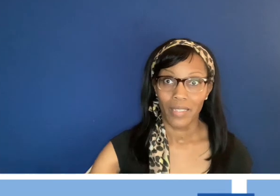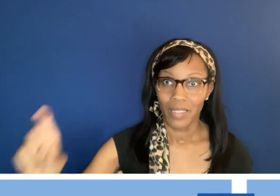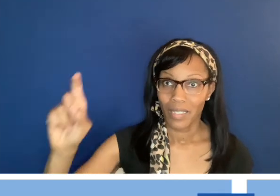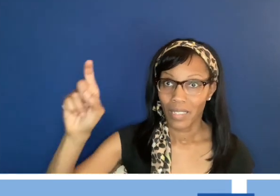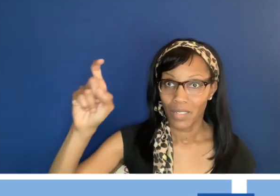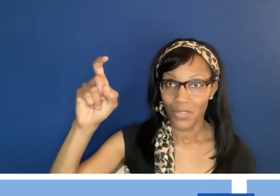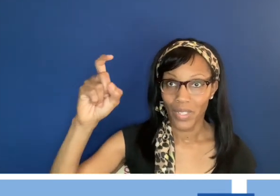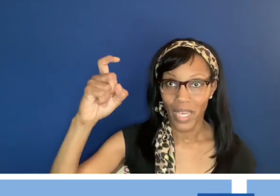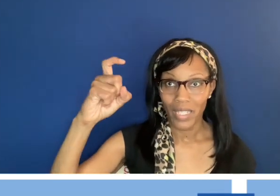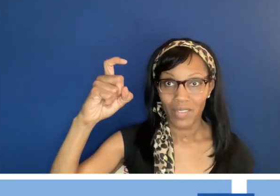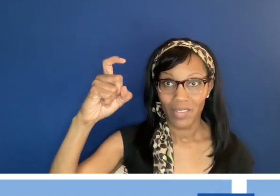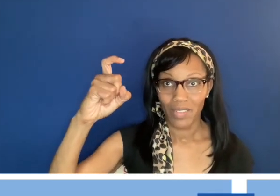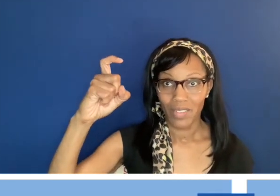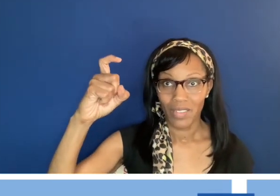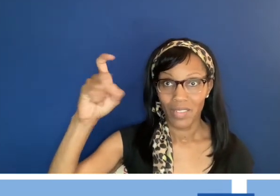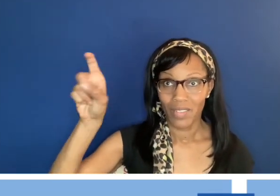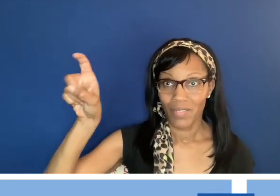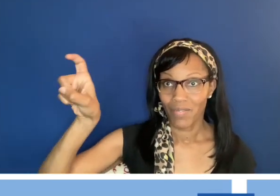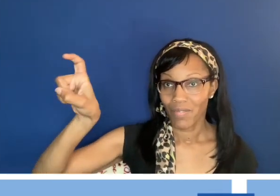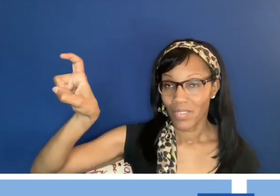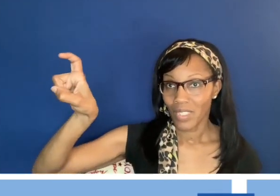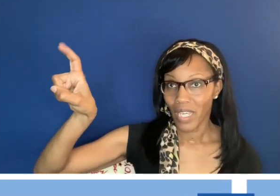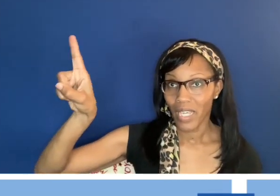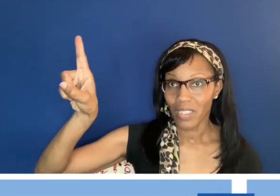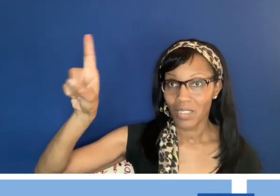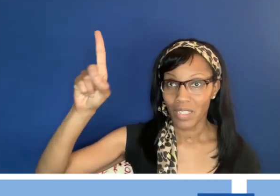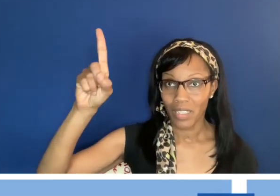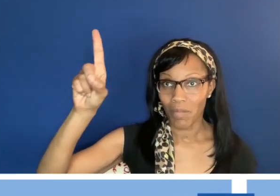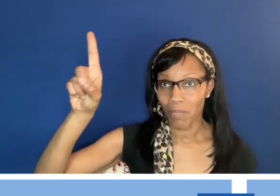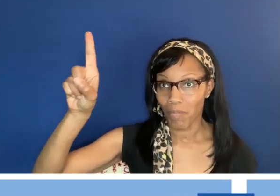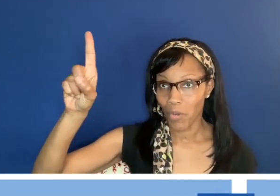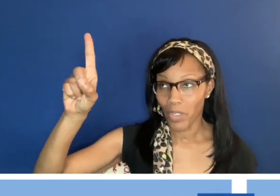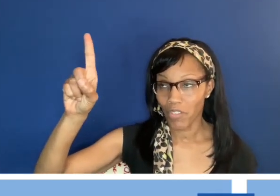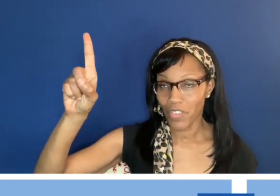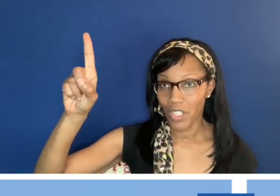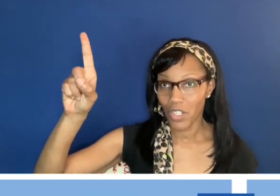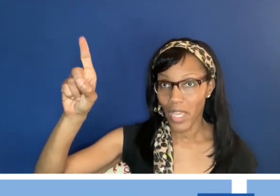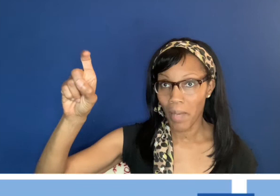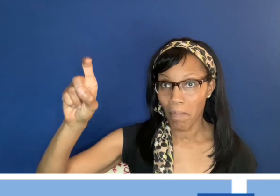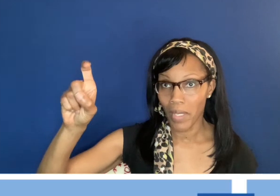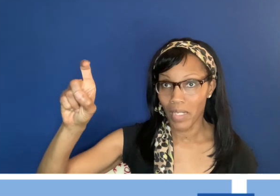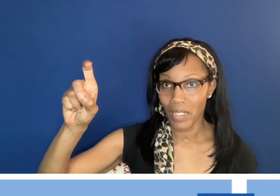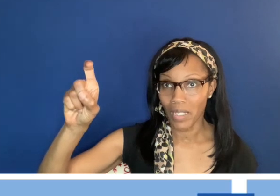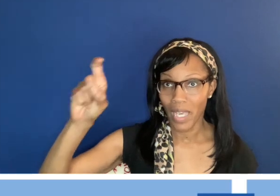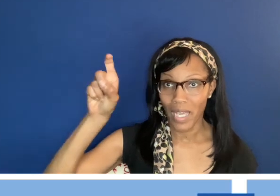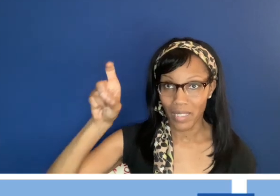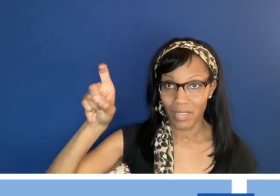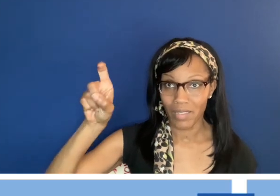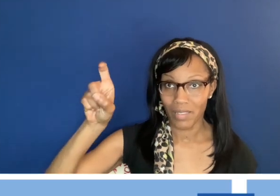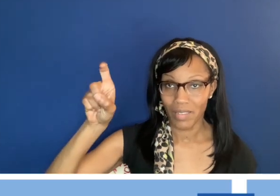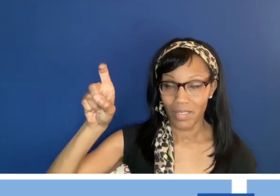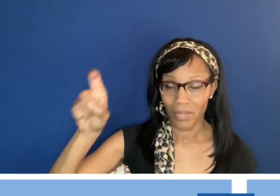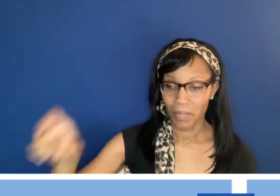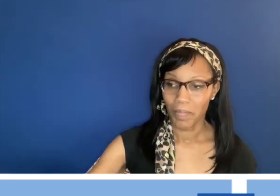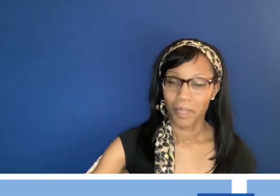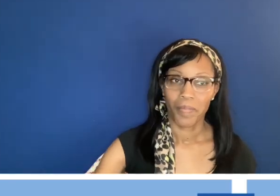X. Do an X. See the X? Take the pointer finger and bend it. X.